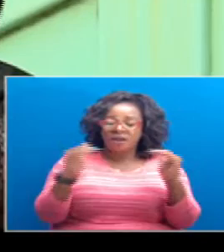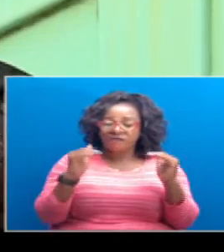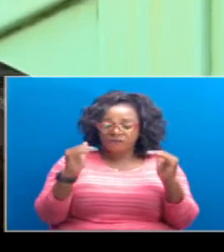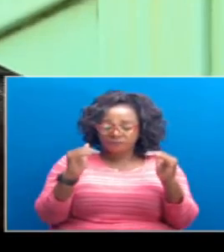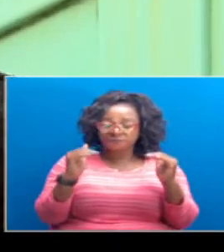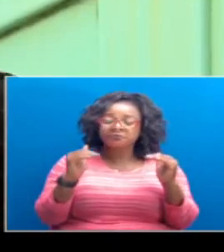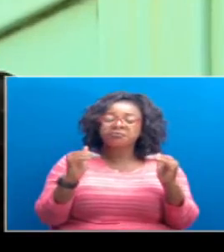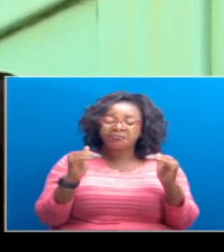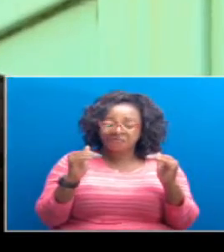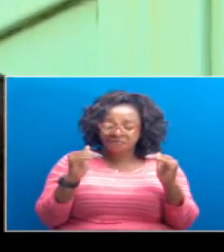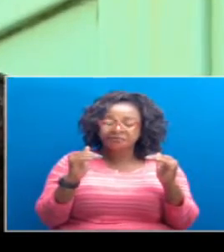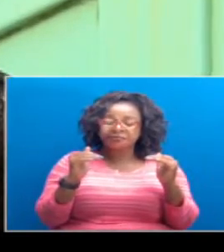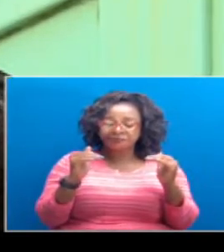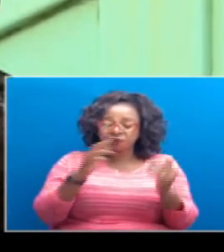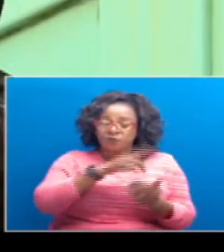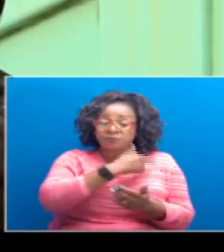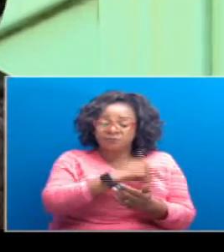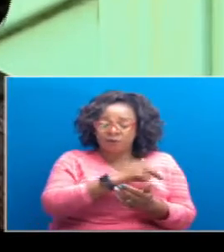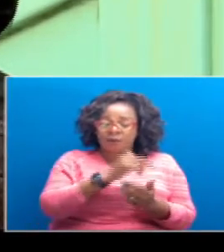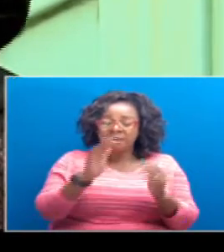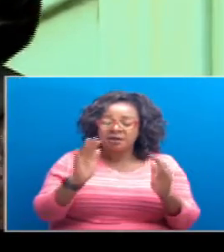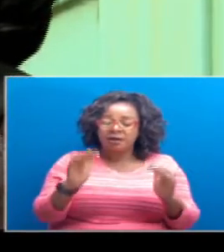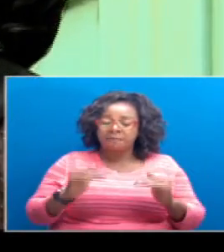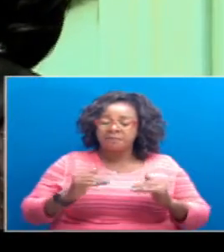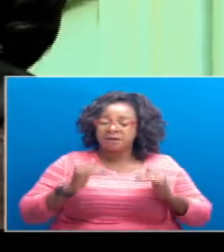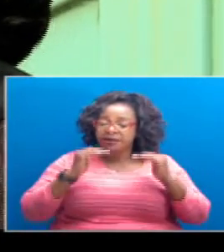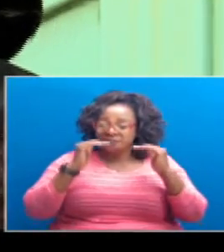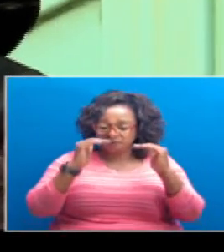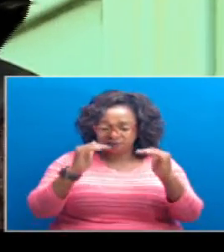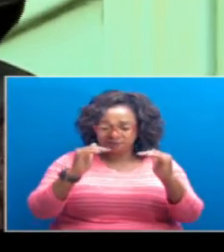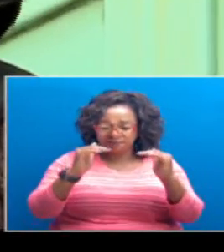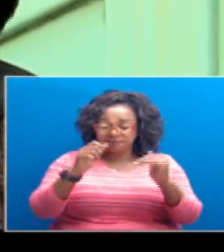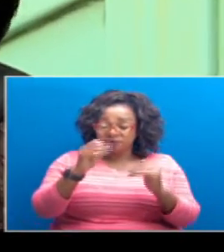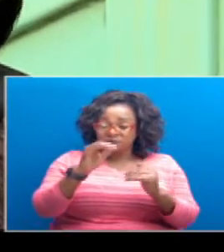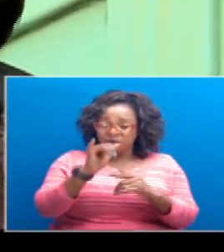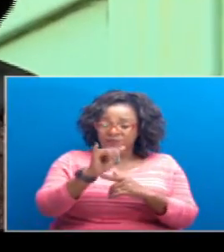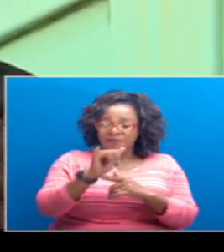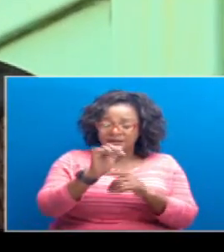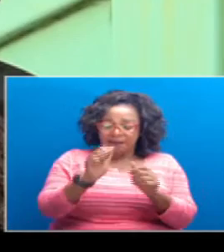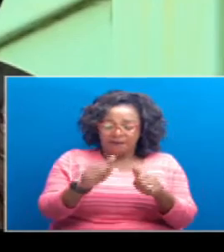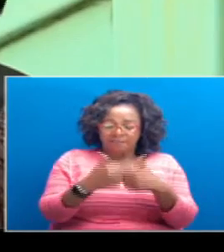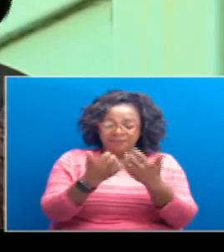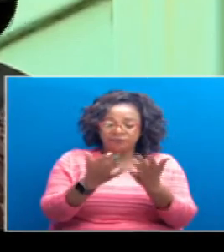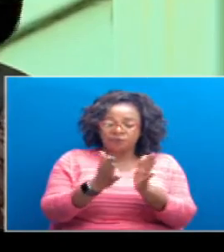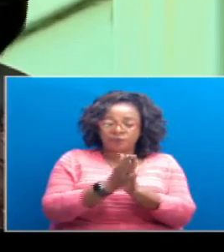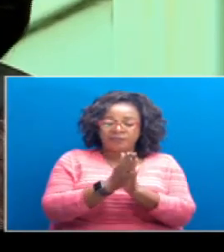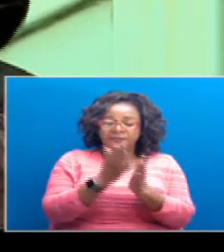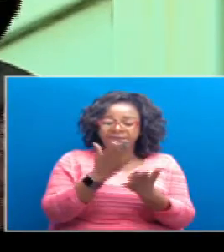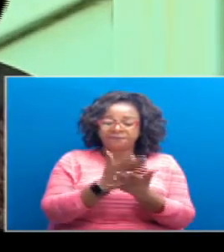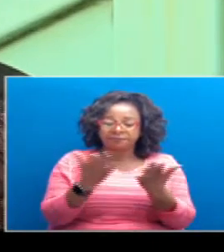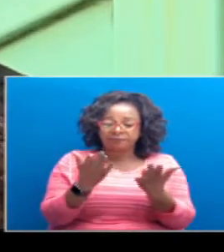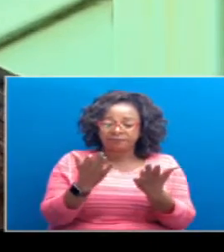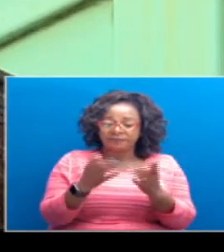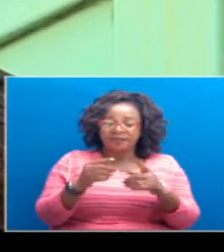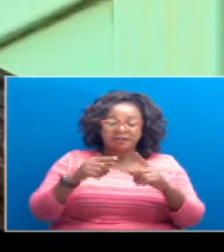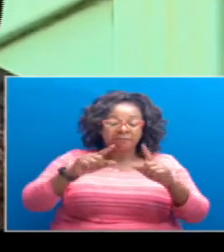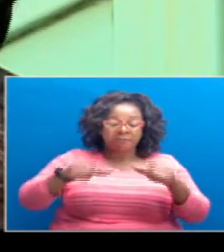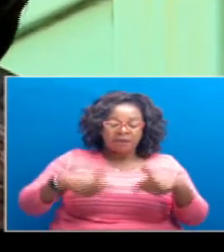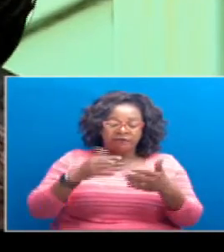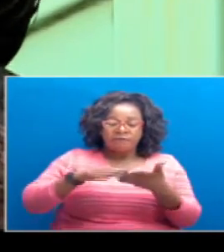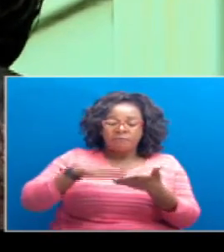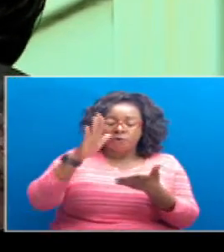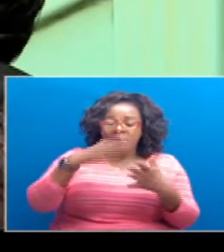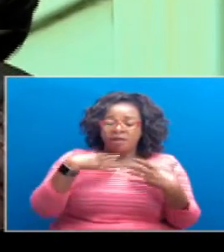being upgraded to higher level facilities. So that comes now with a stretch in terms of demand for more